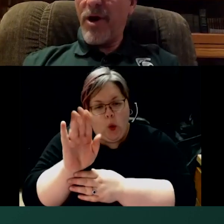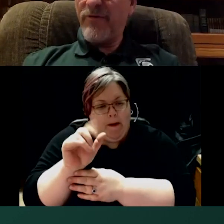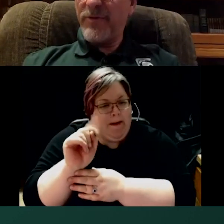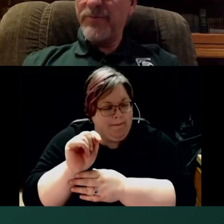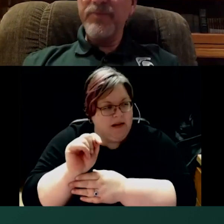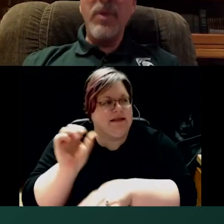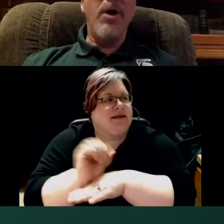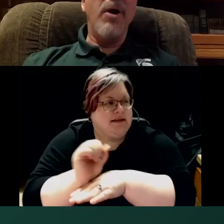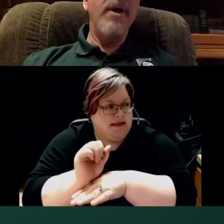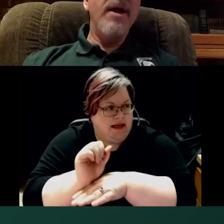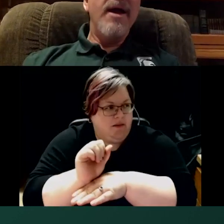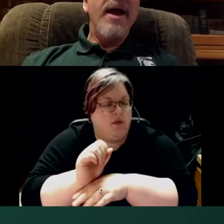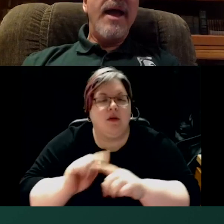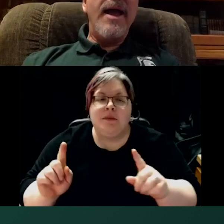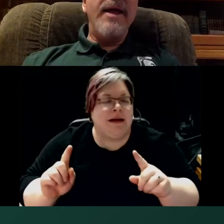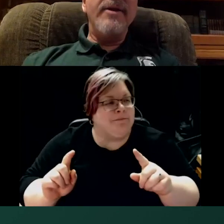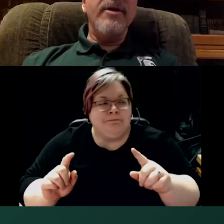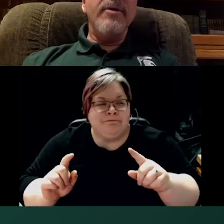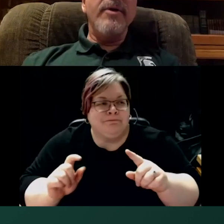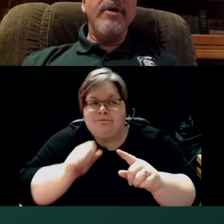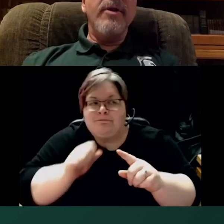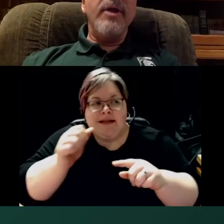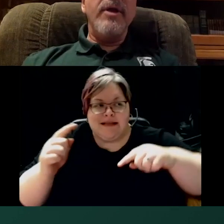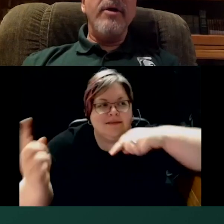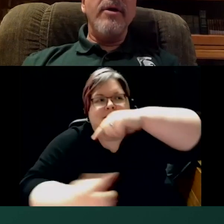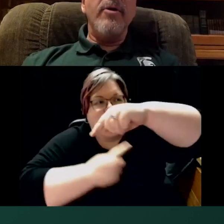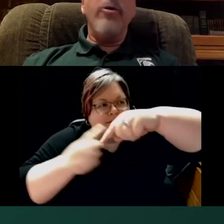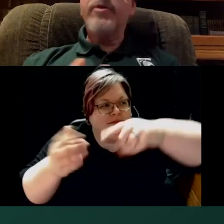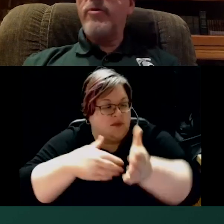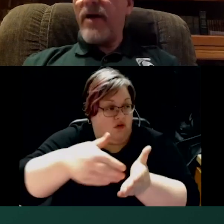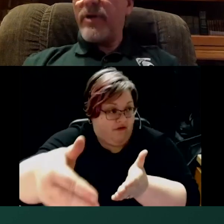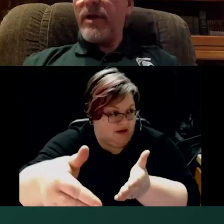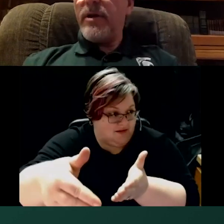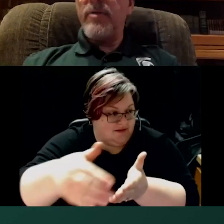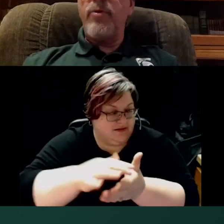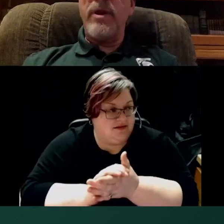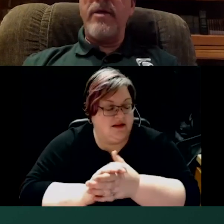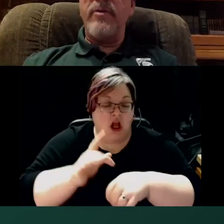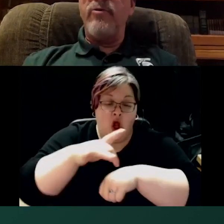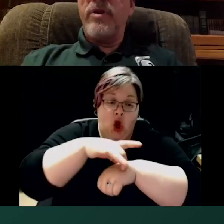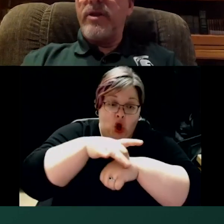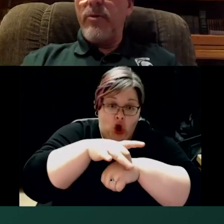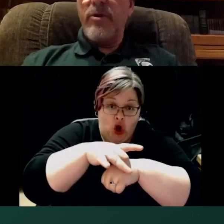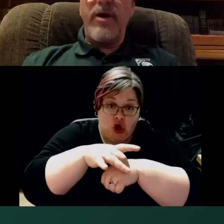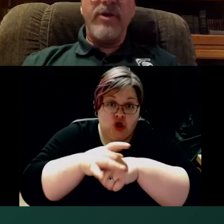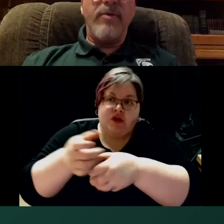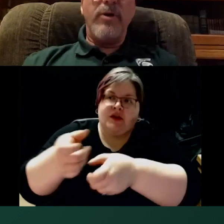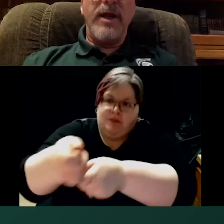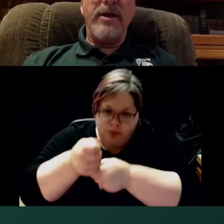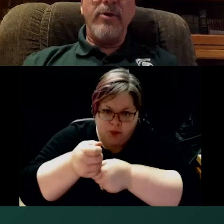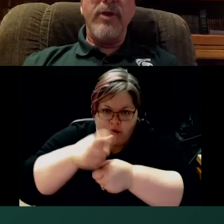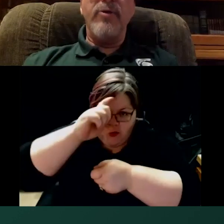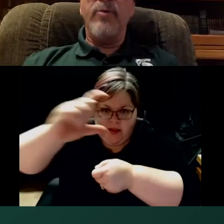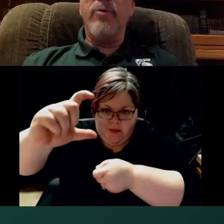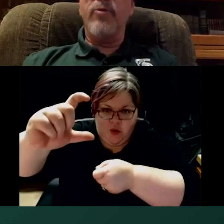very often. Um, and the Earth's gravity is pulling on the moon, just like the moon's gravity is pulling